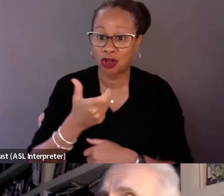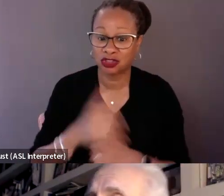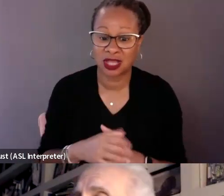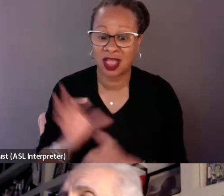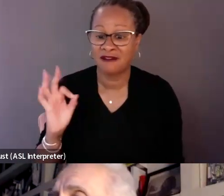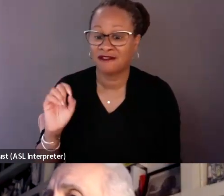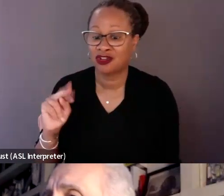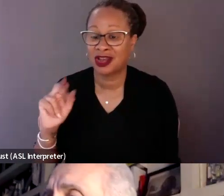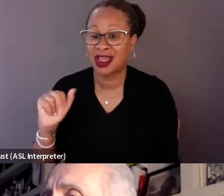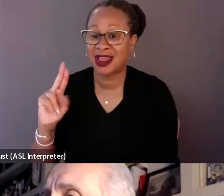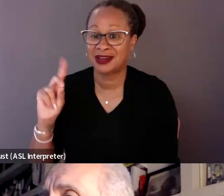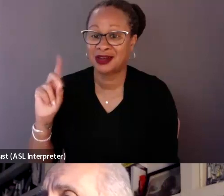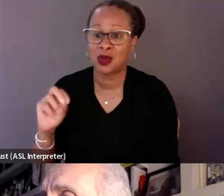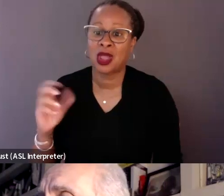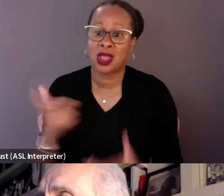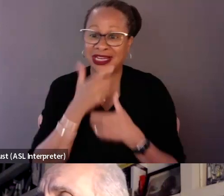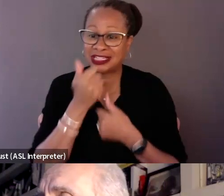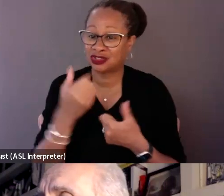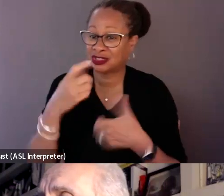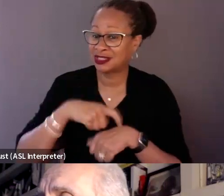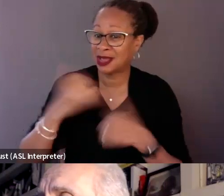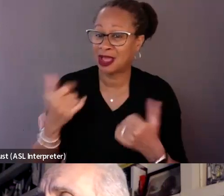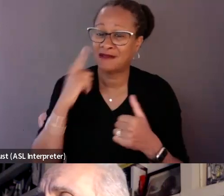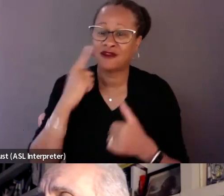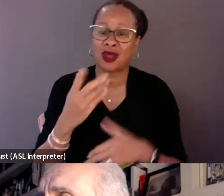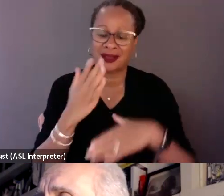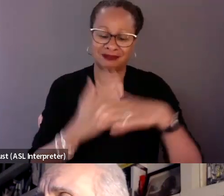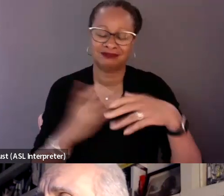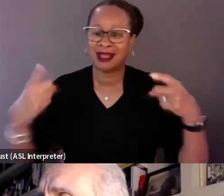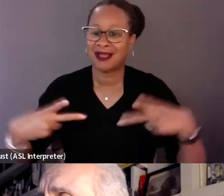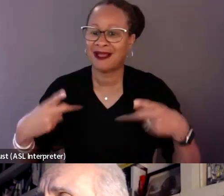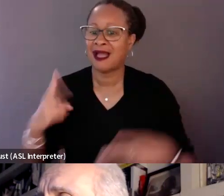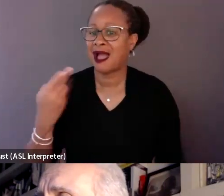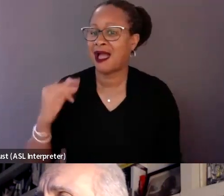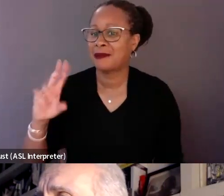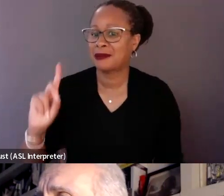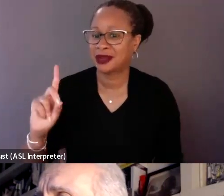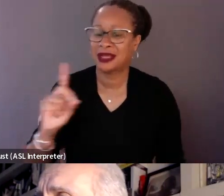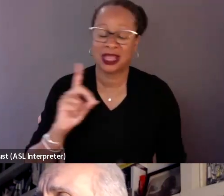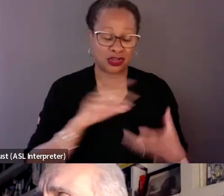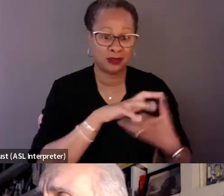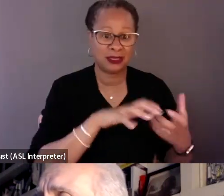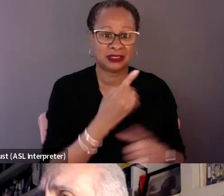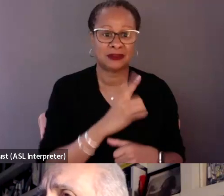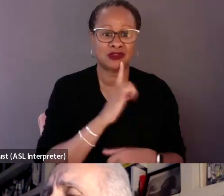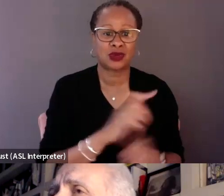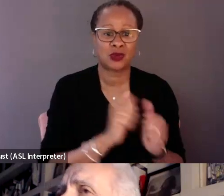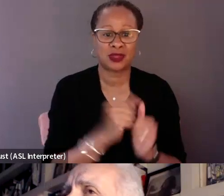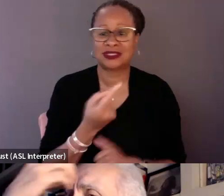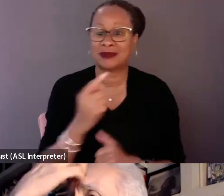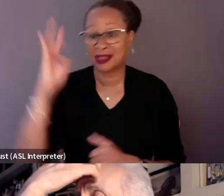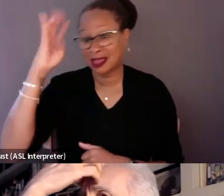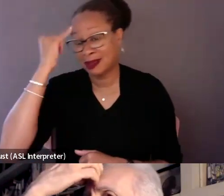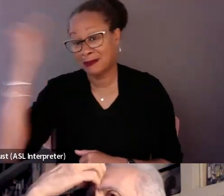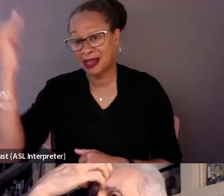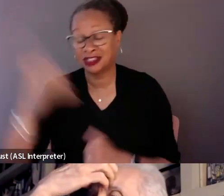for like these kind of hybrid documentaries where you mix something real with something imagined. So is it exciting to work in